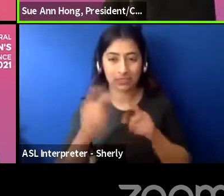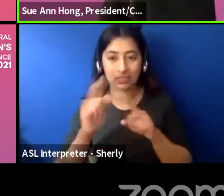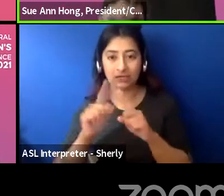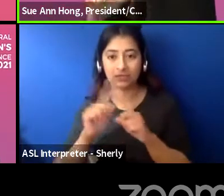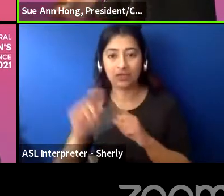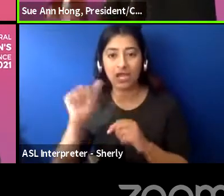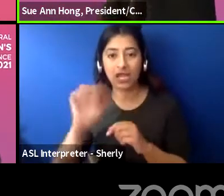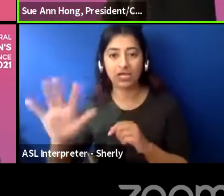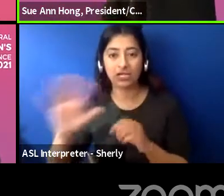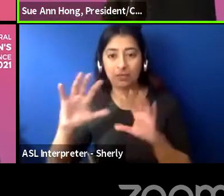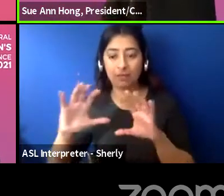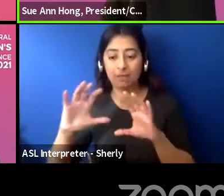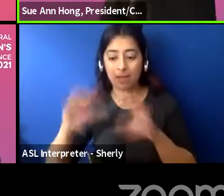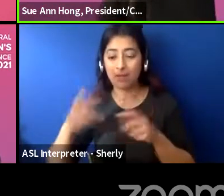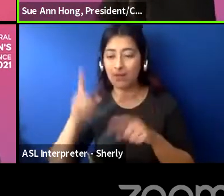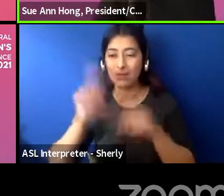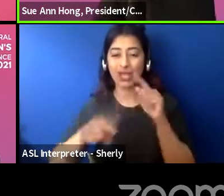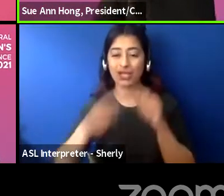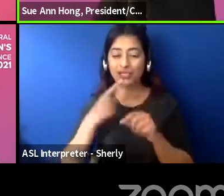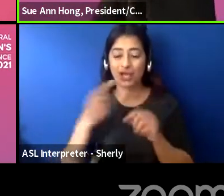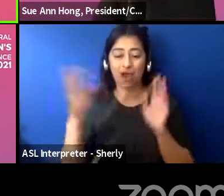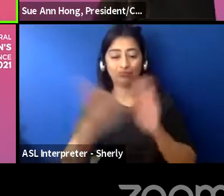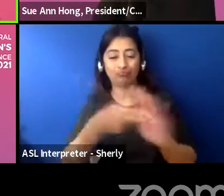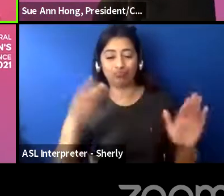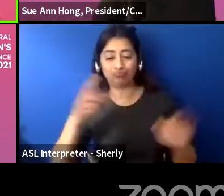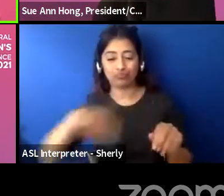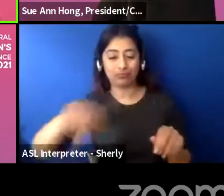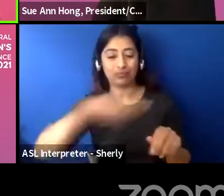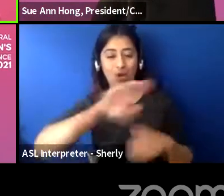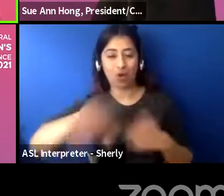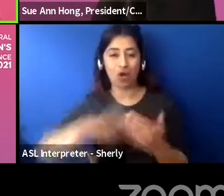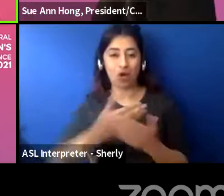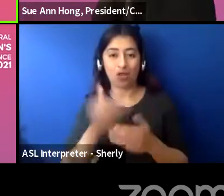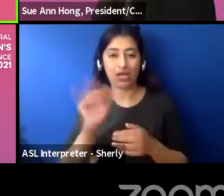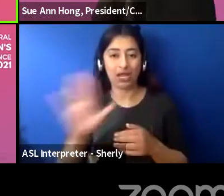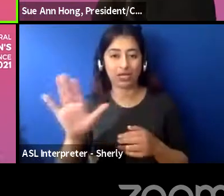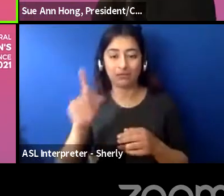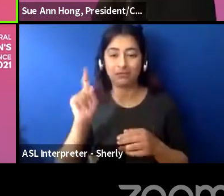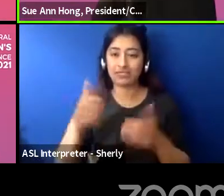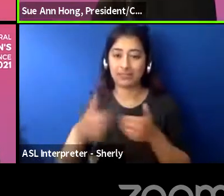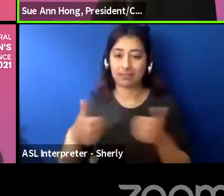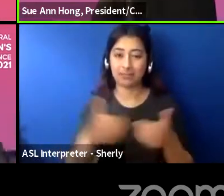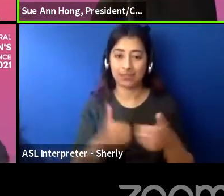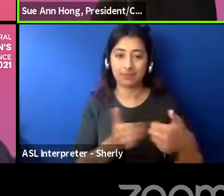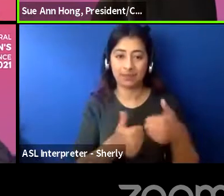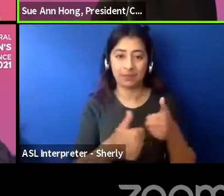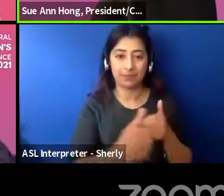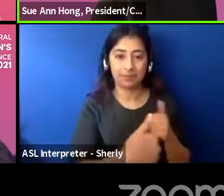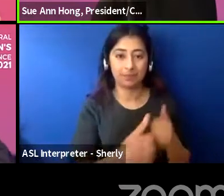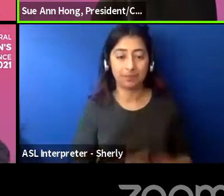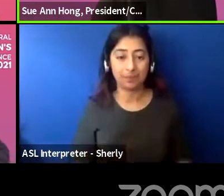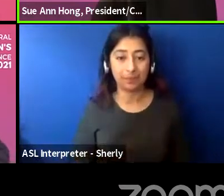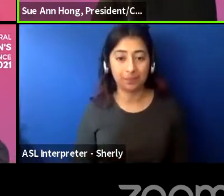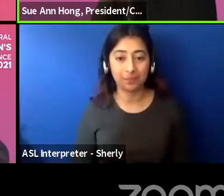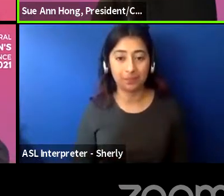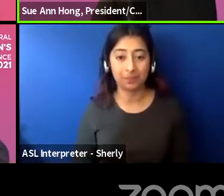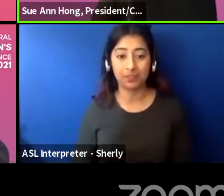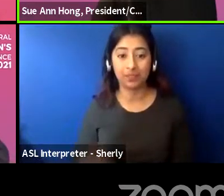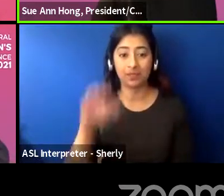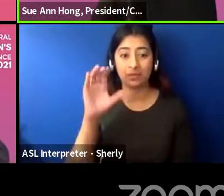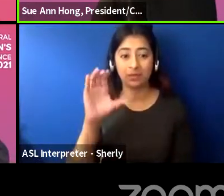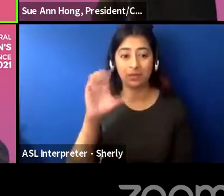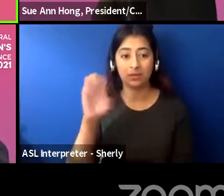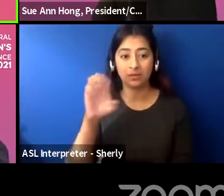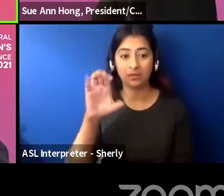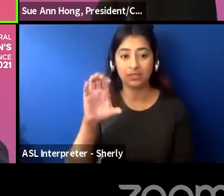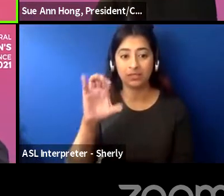put everybody in one bucket. I think that's another big lesson. Cecilia, how about you? What are you seeing from your perspective for the